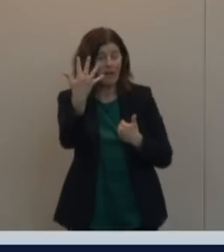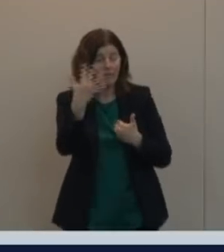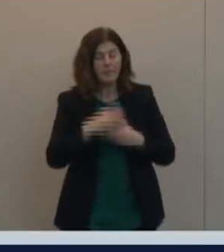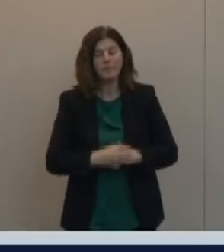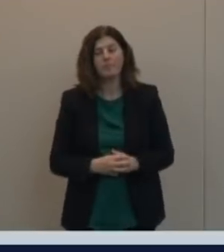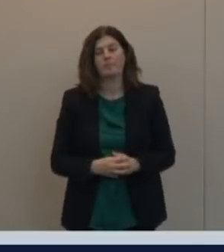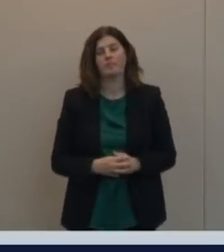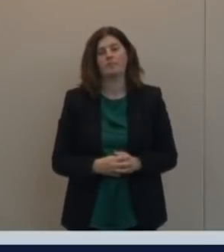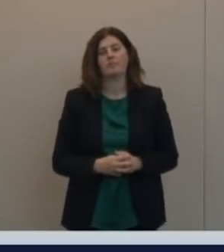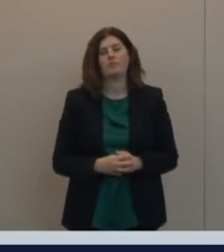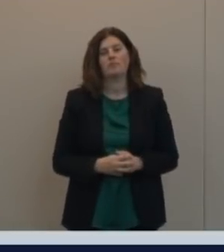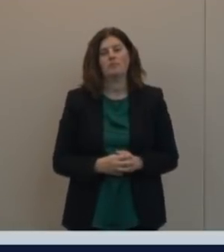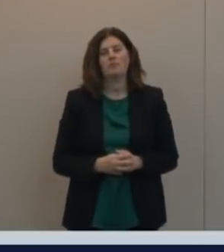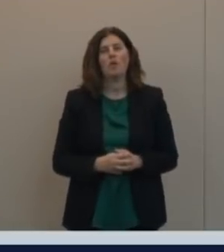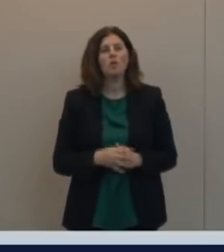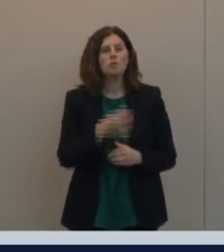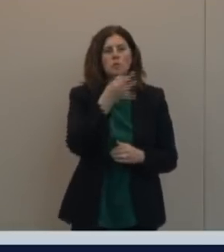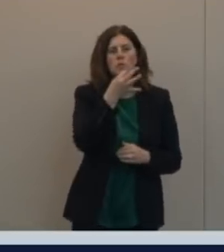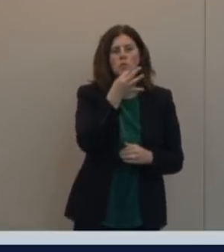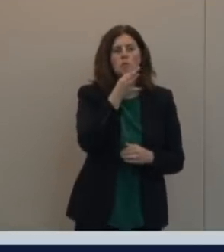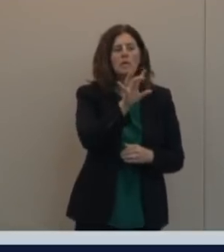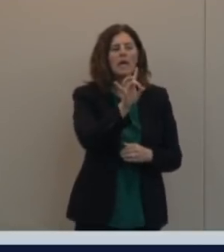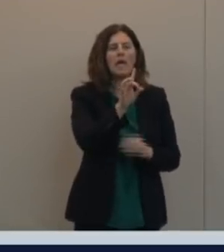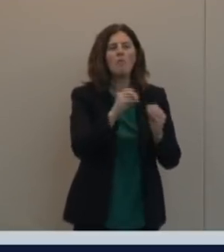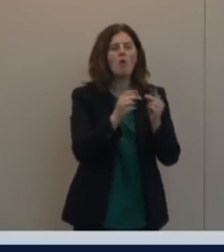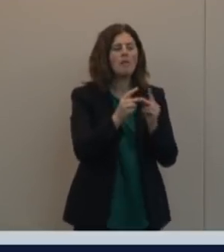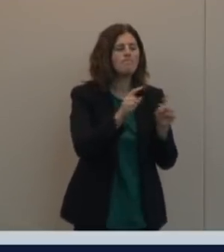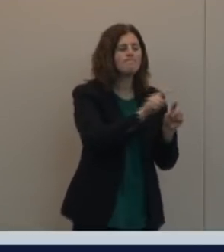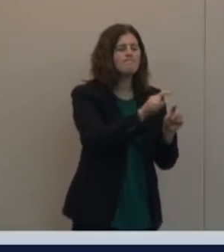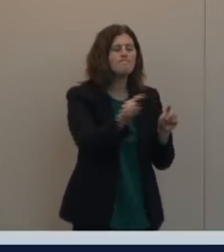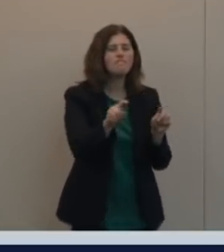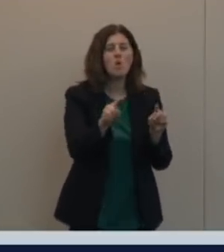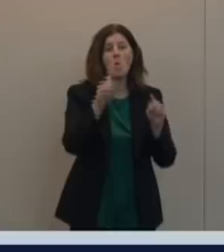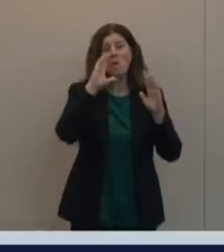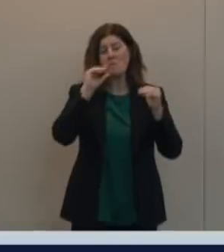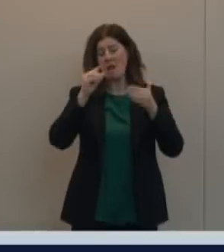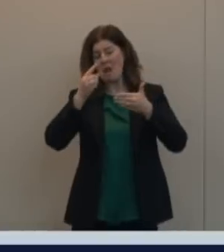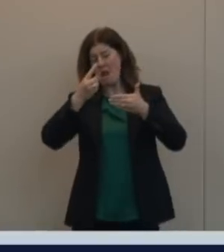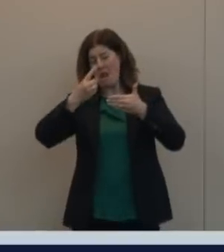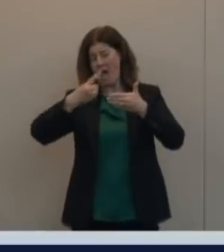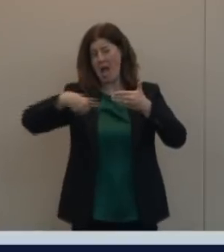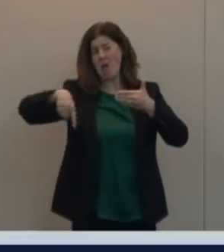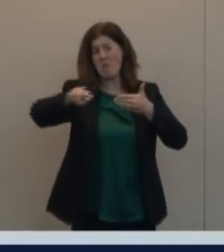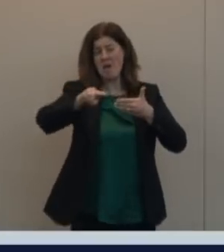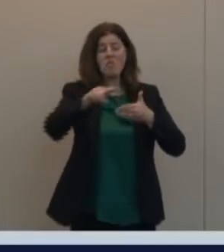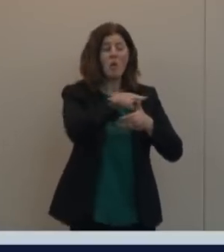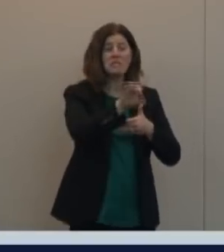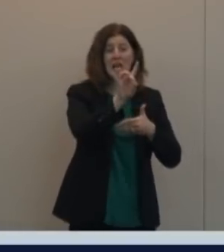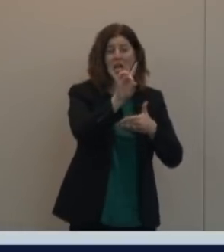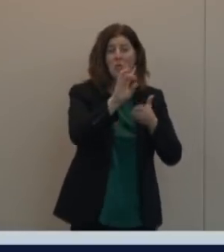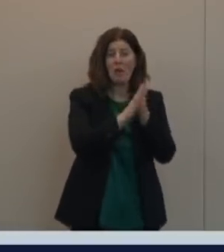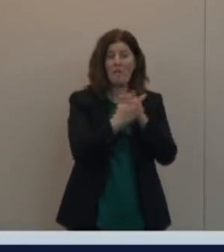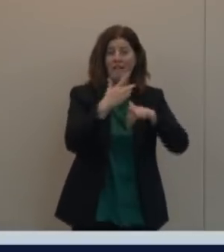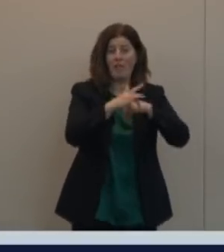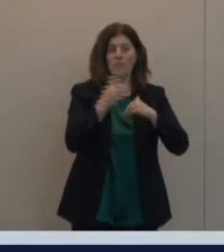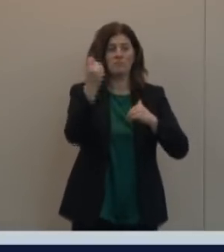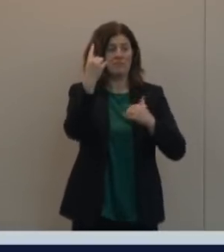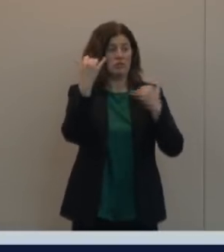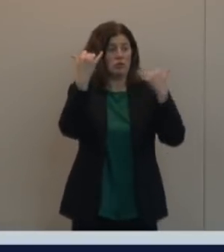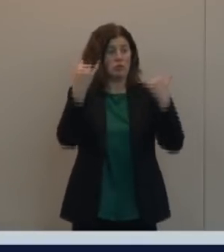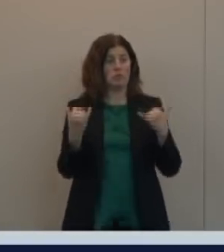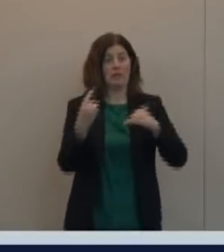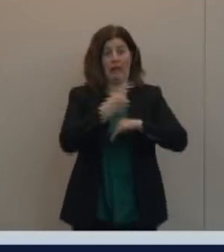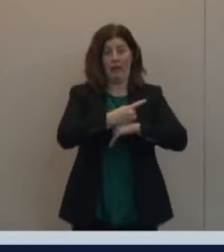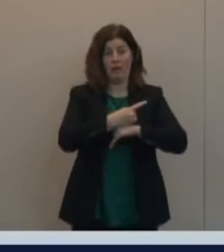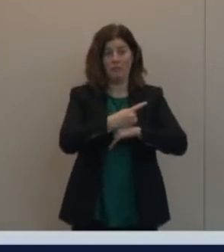have 8 more that have been identified. We expect by next week that they will be available. Today, without